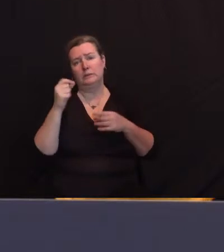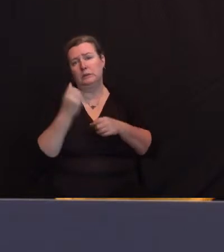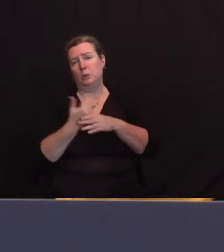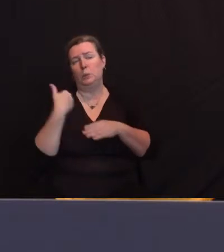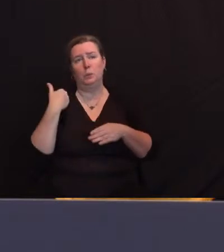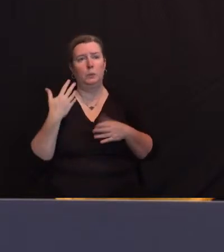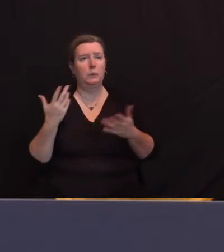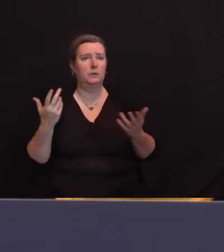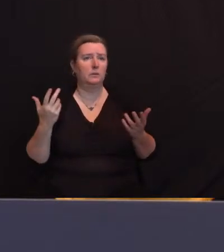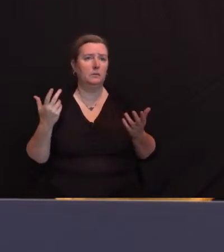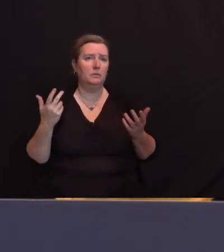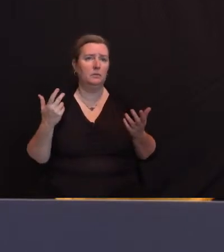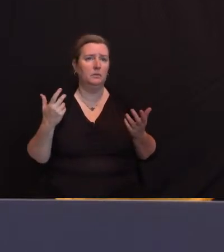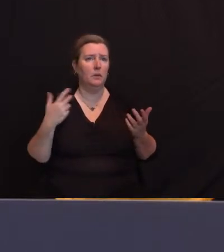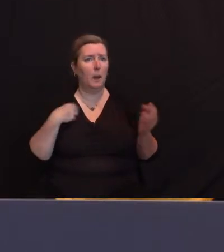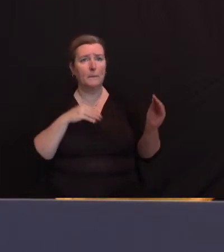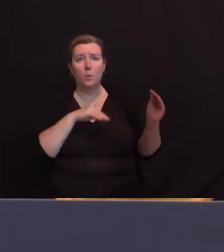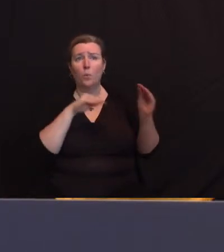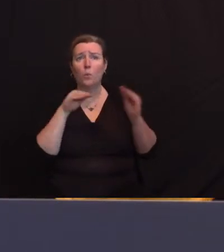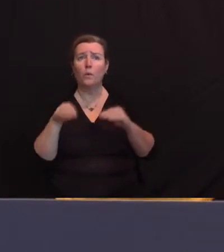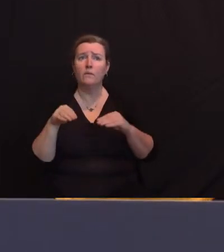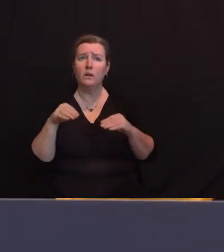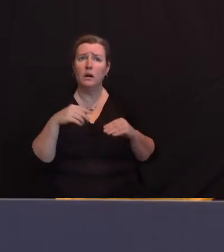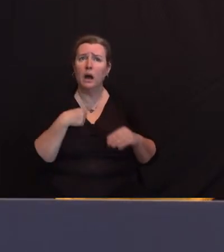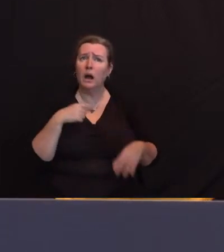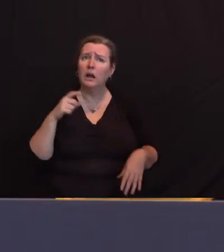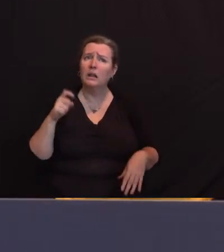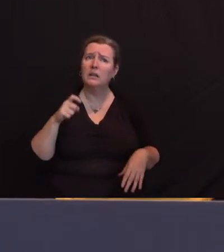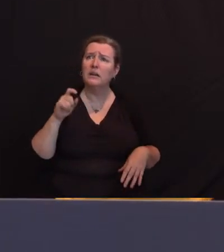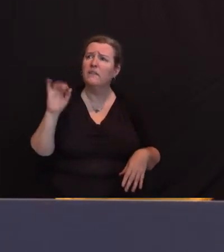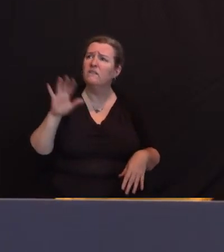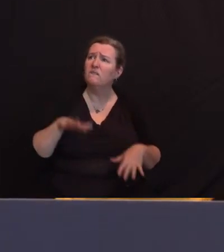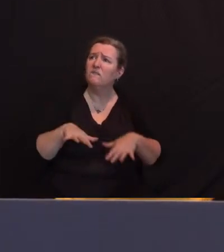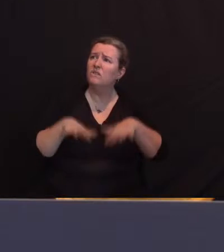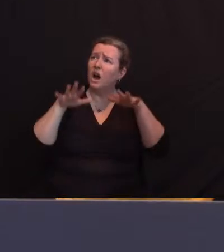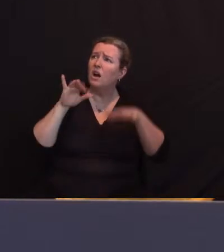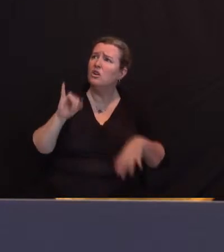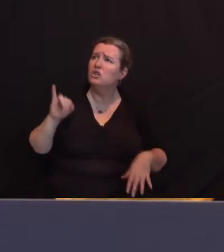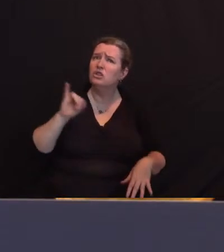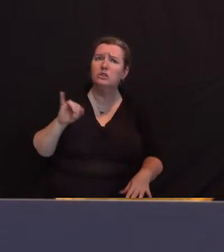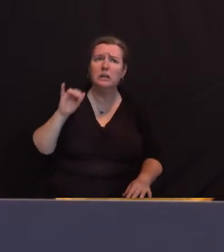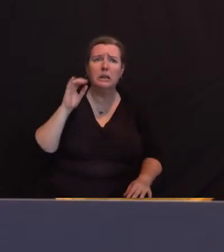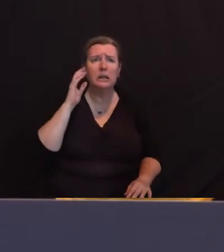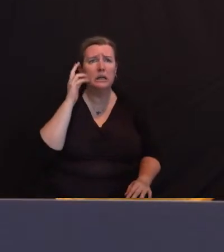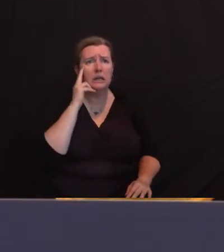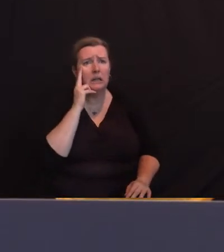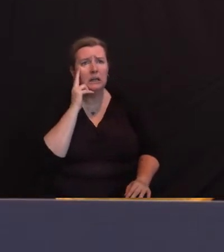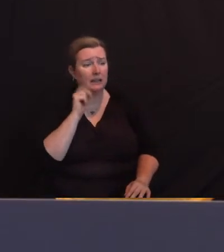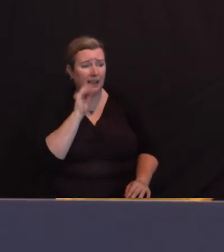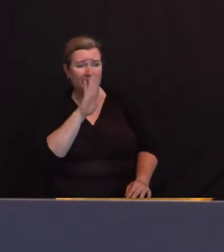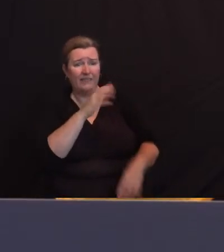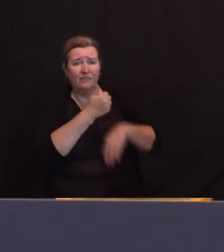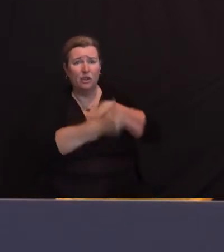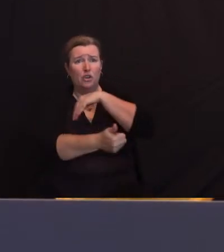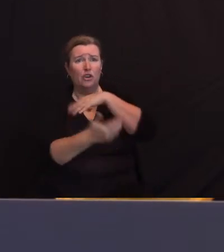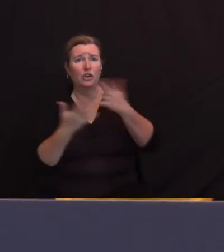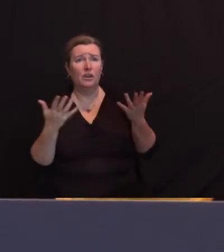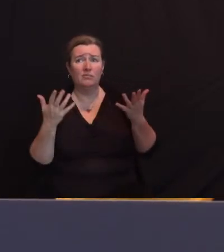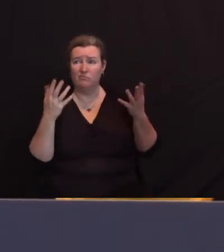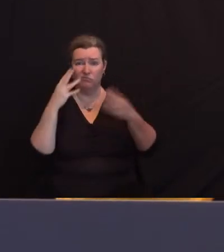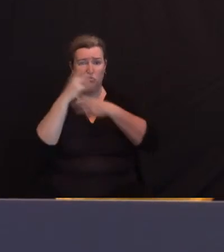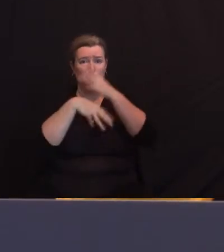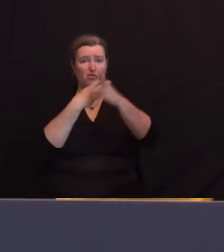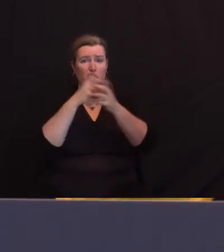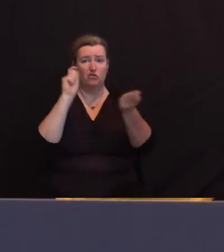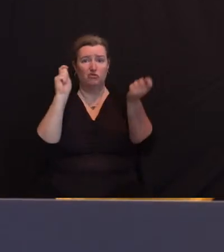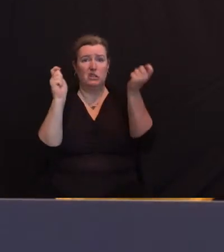moved here, I asked, do I need flood insurance? And this is nobody's fault. This is just the way the world is changing. And